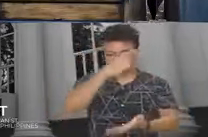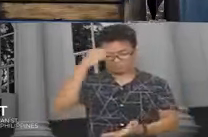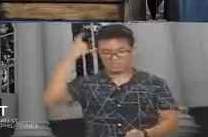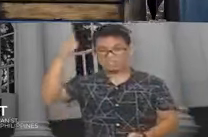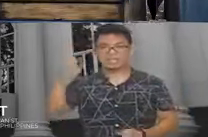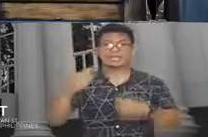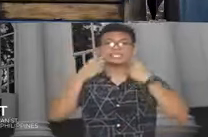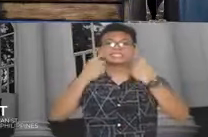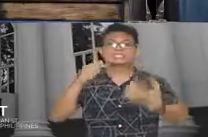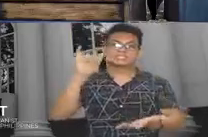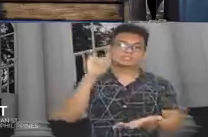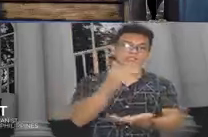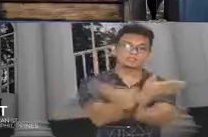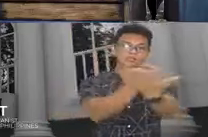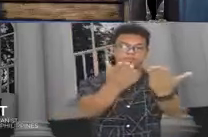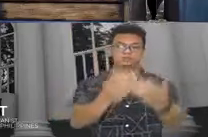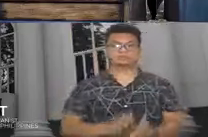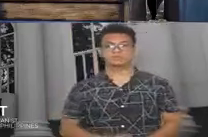because God told you.